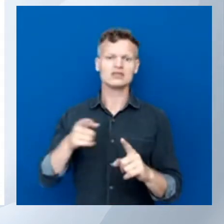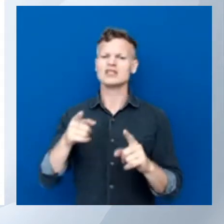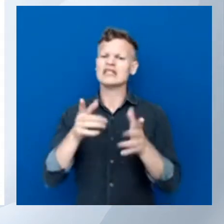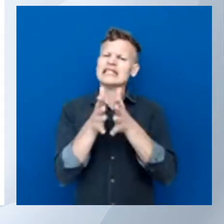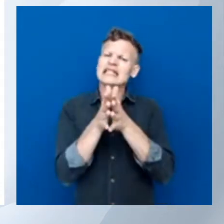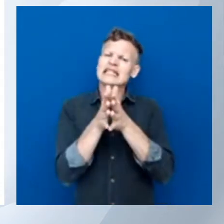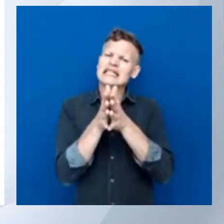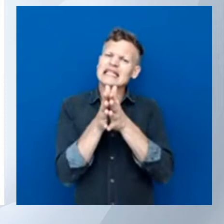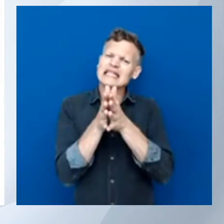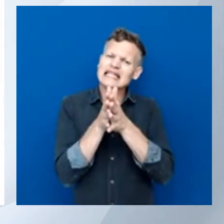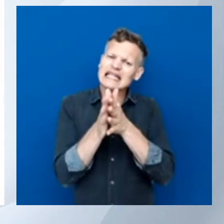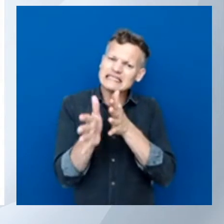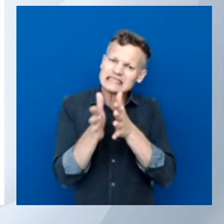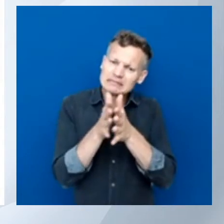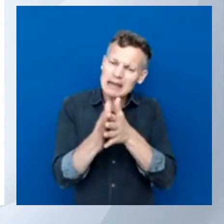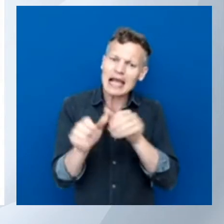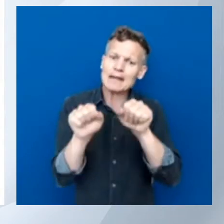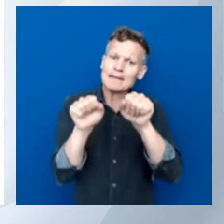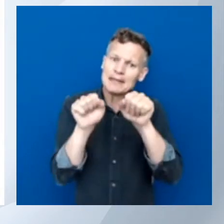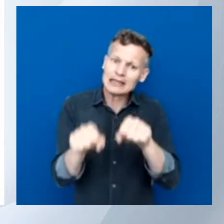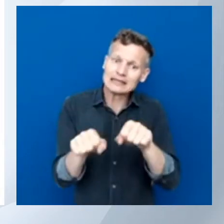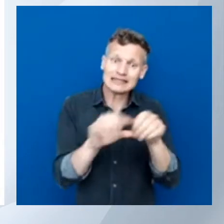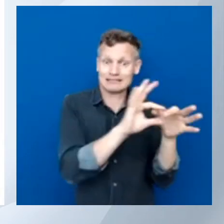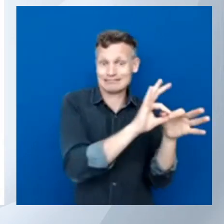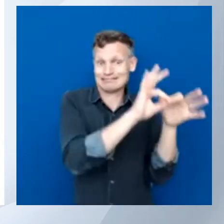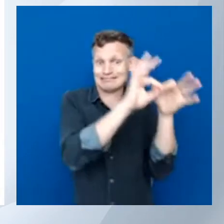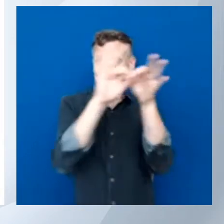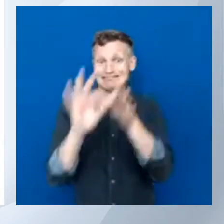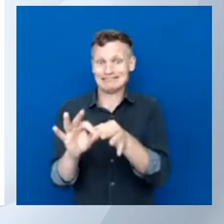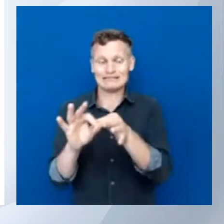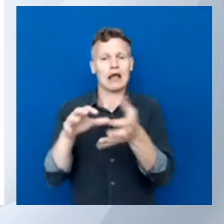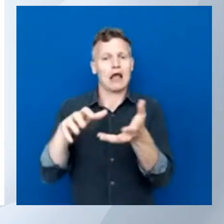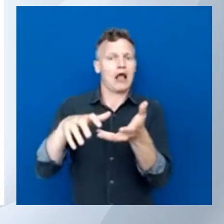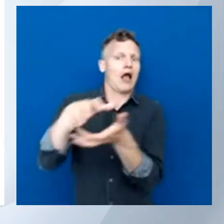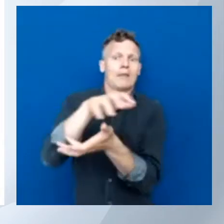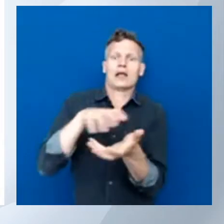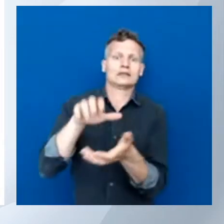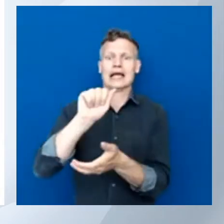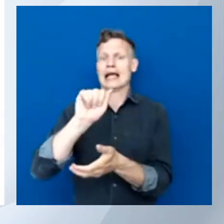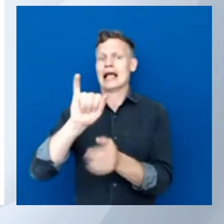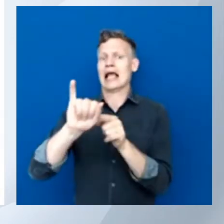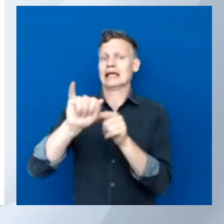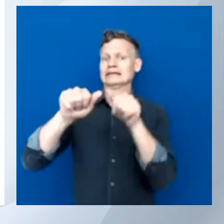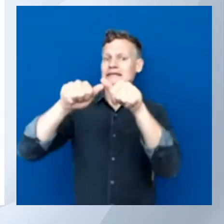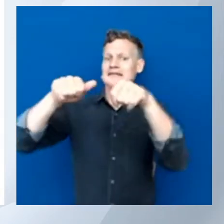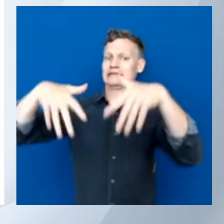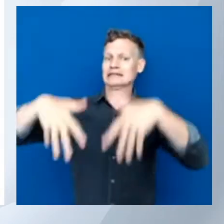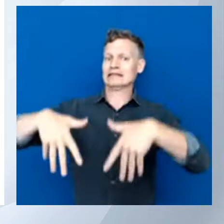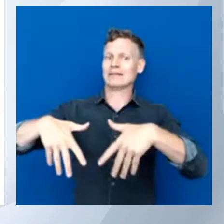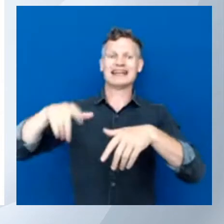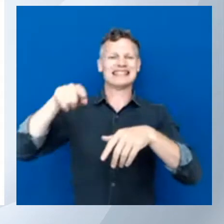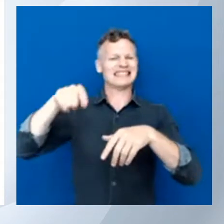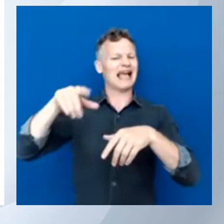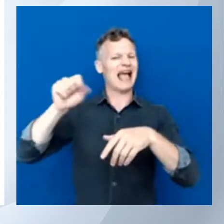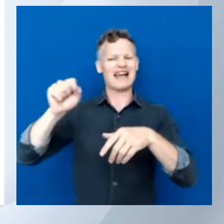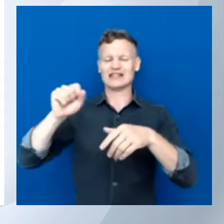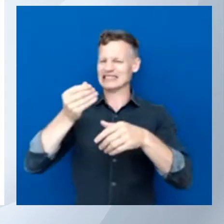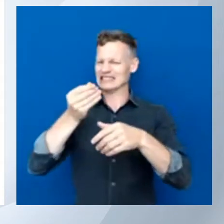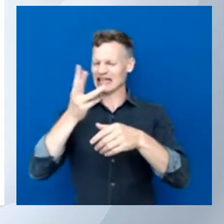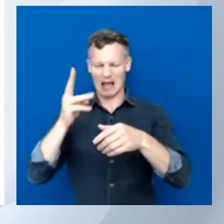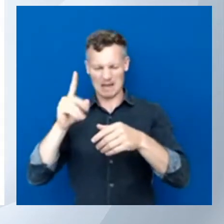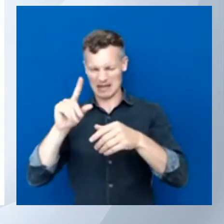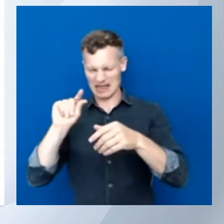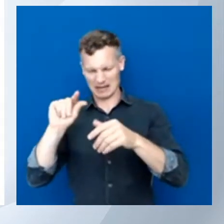AI systems, since these can sometimes behave strange for various and not fully understood reasons. And the